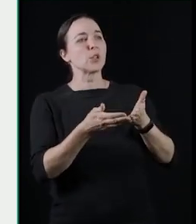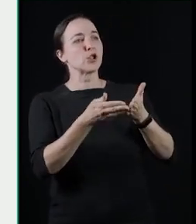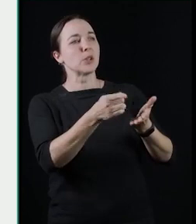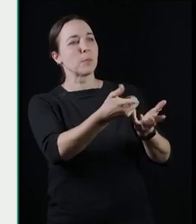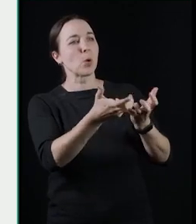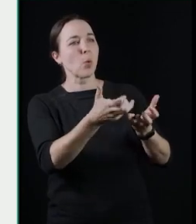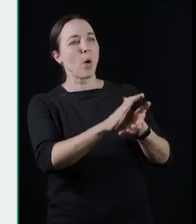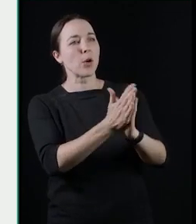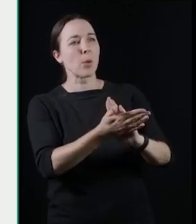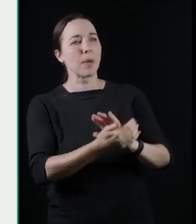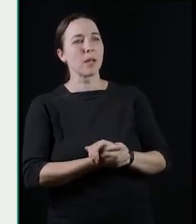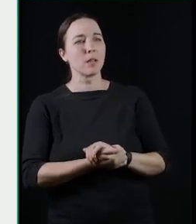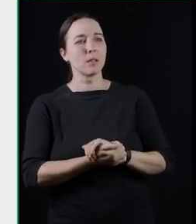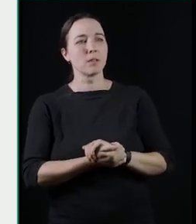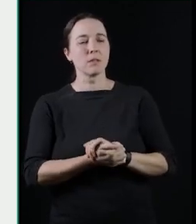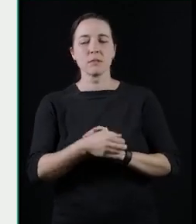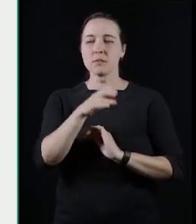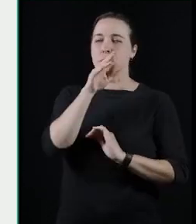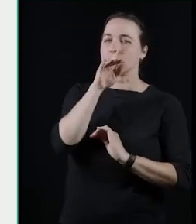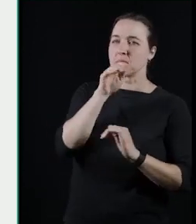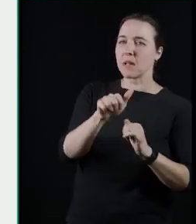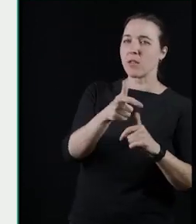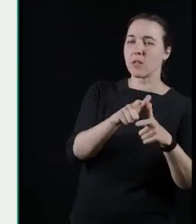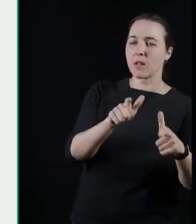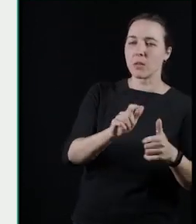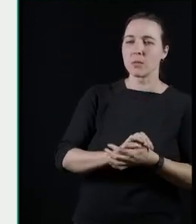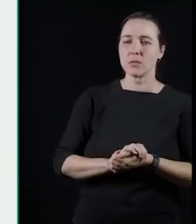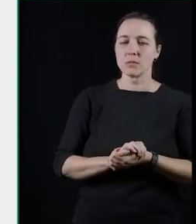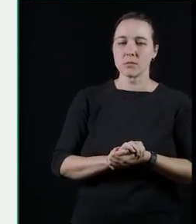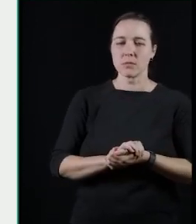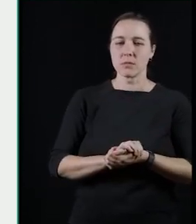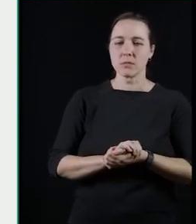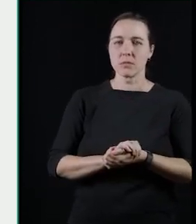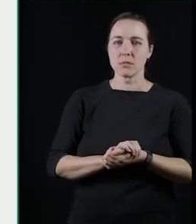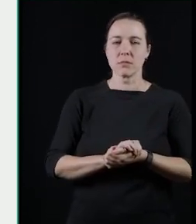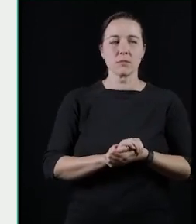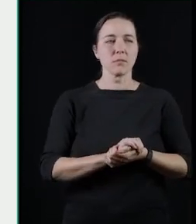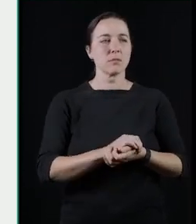Which ships do you want to be? Ich nehme das rote Schiff.